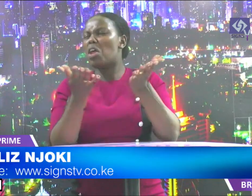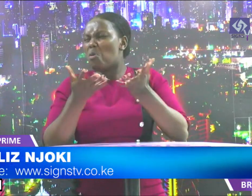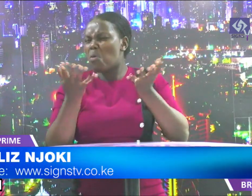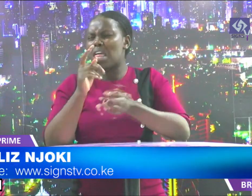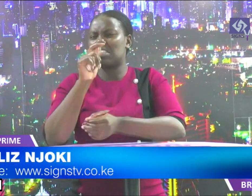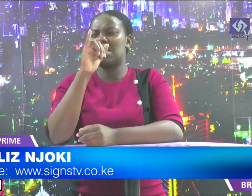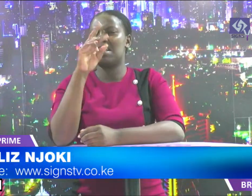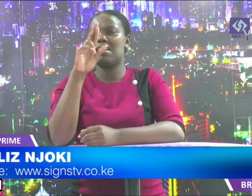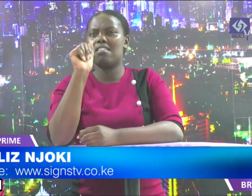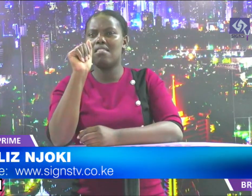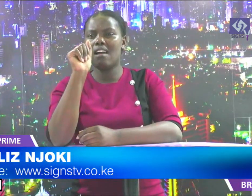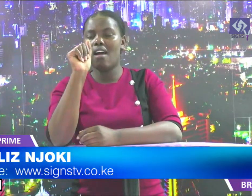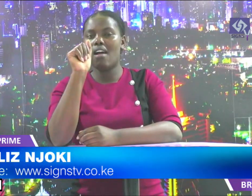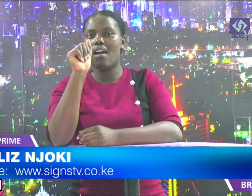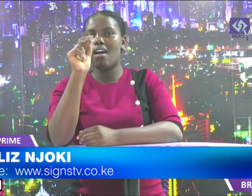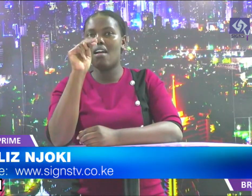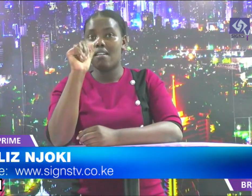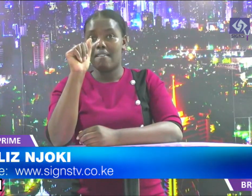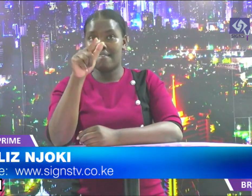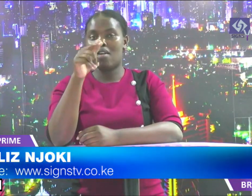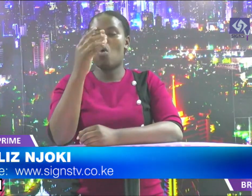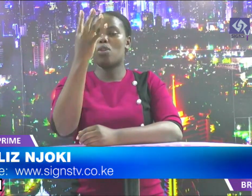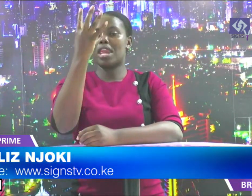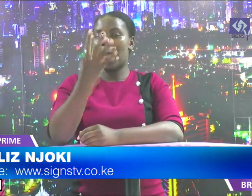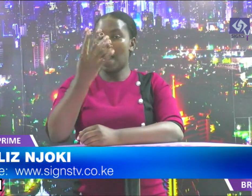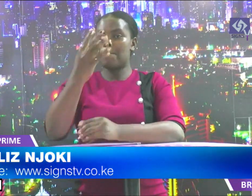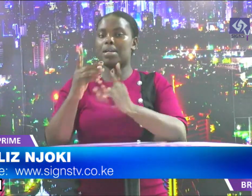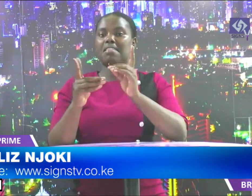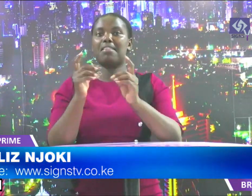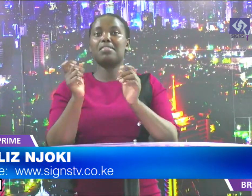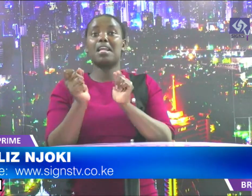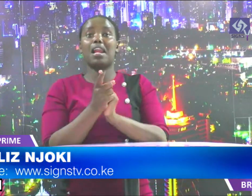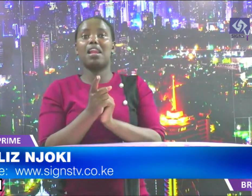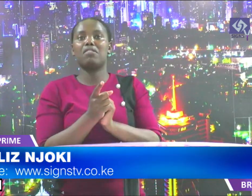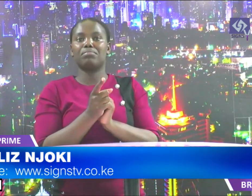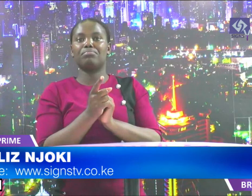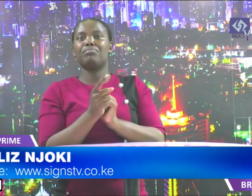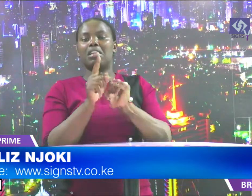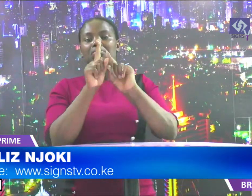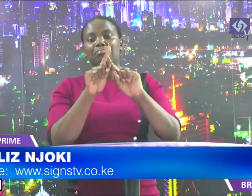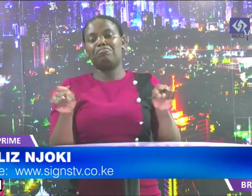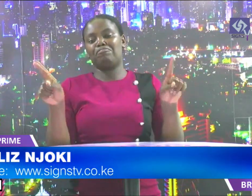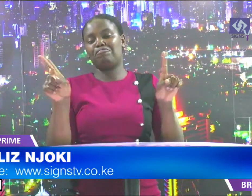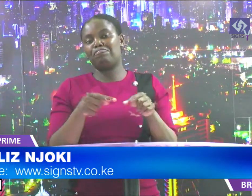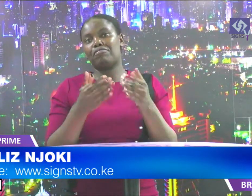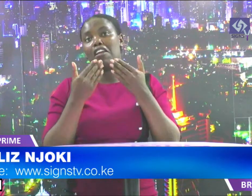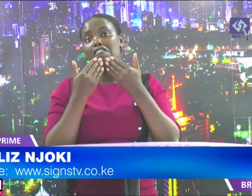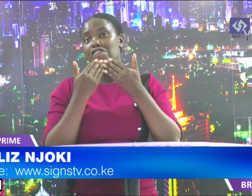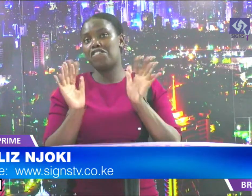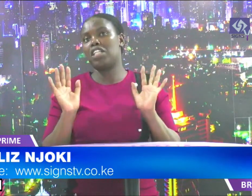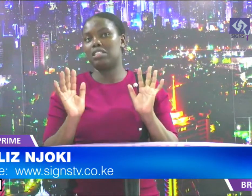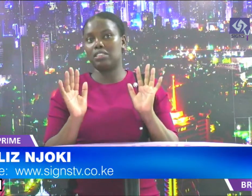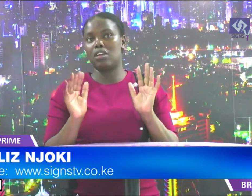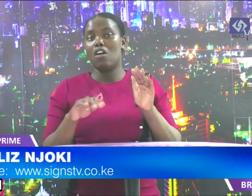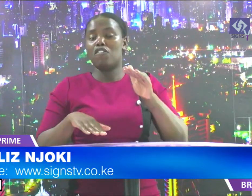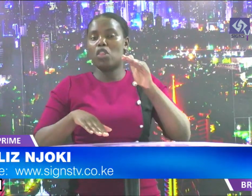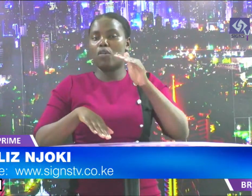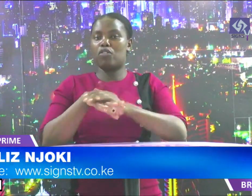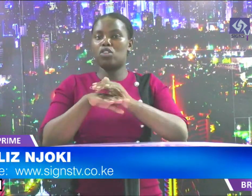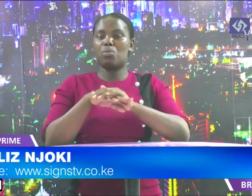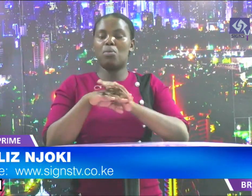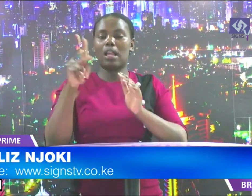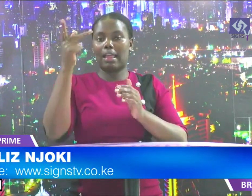Albania in Tirana on April 11th has been cancelled, according to